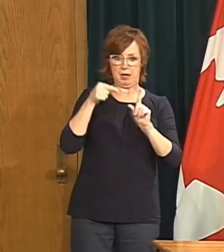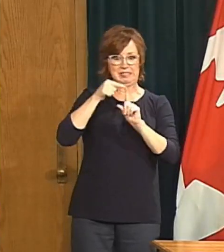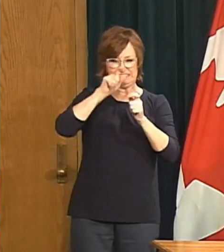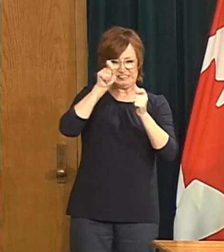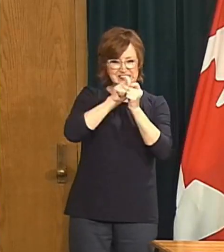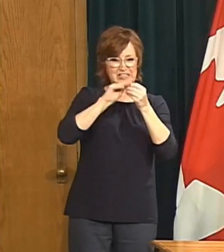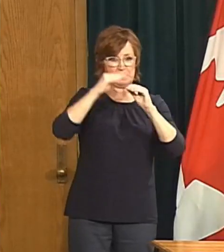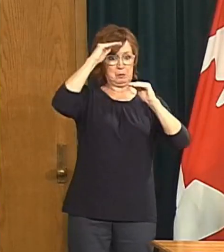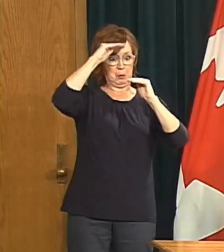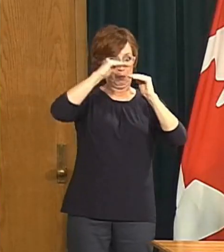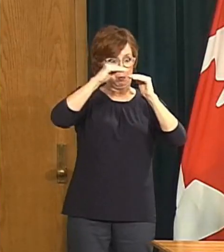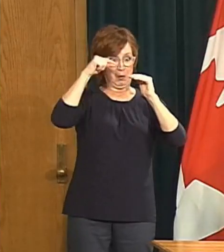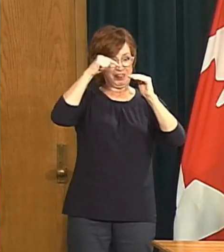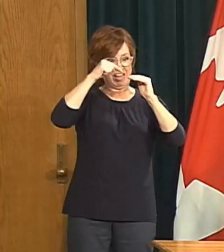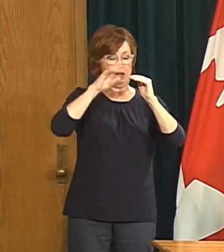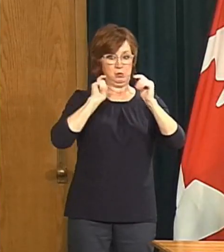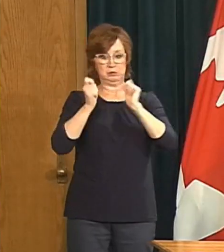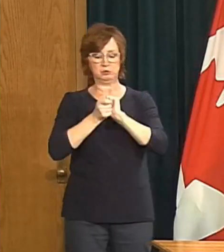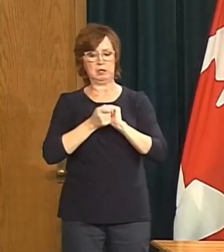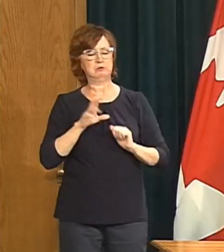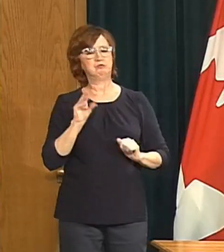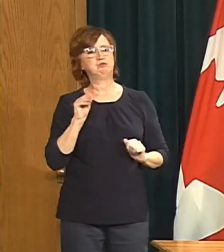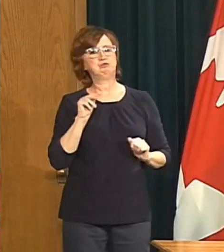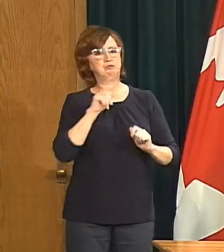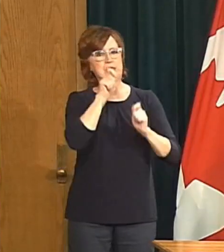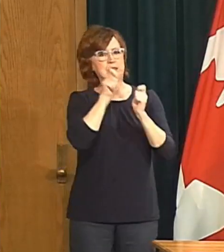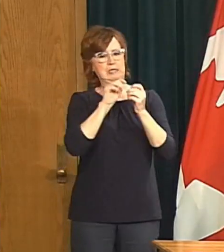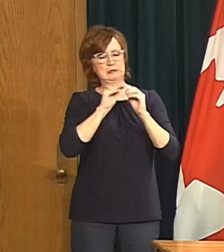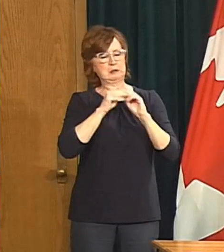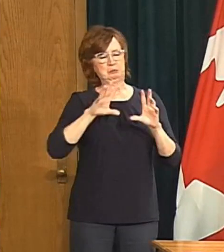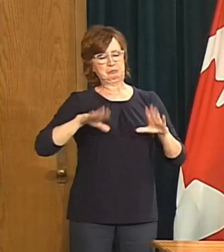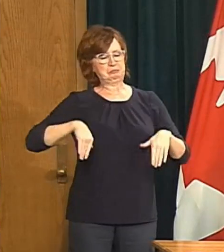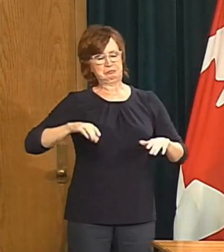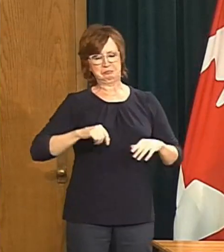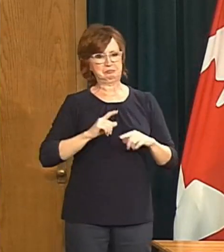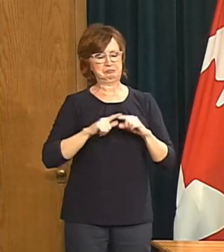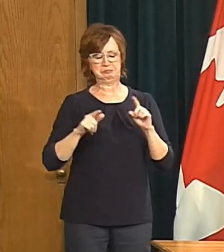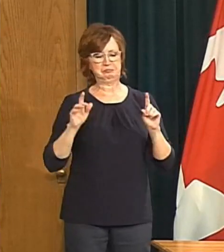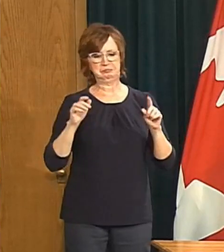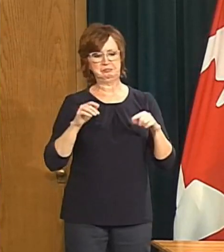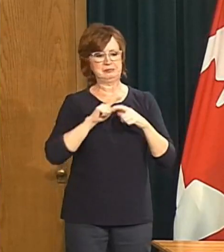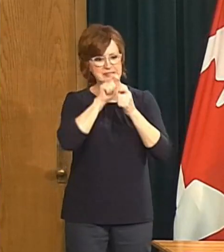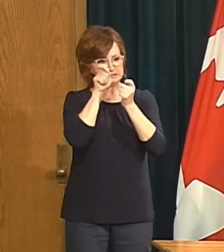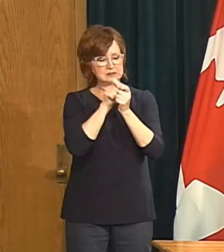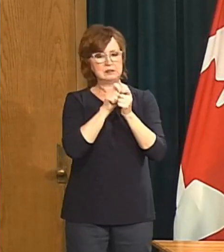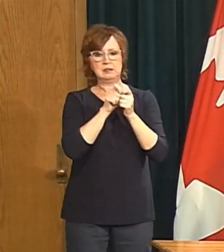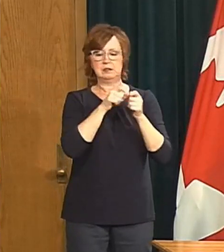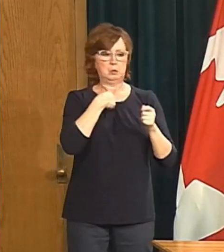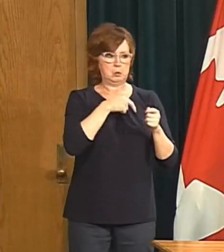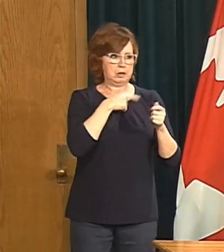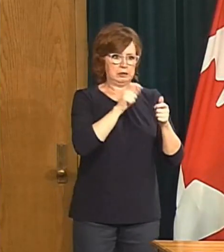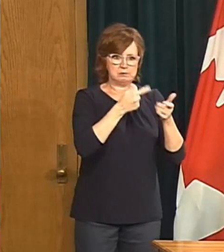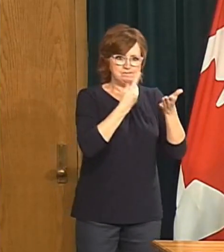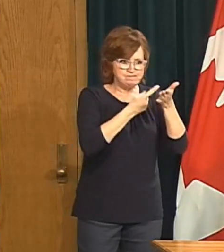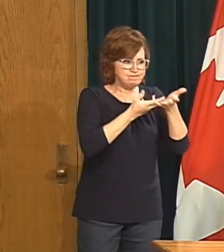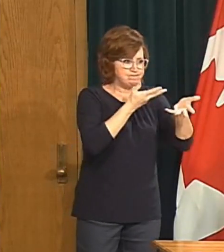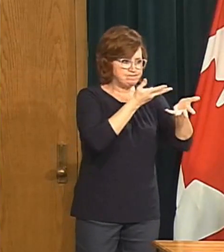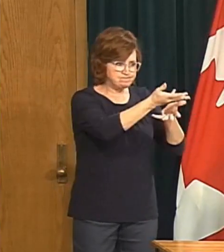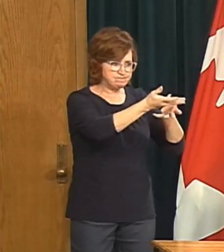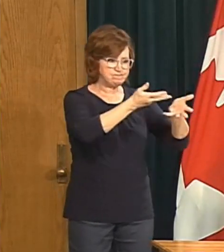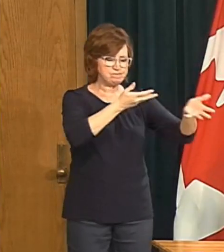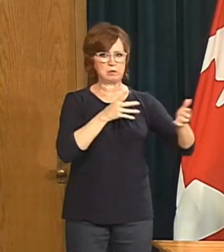speak to specifics, as any relaxing of restrictions would be done in close consultation with Dr.